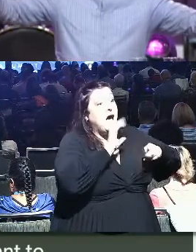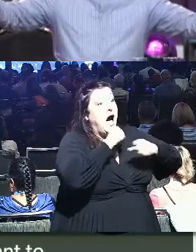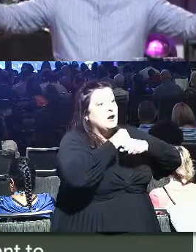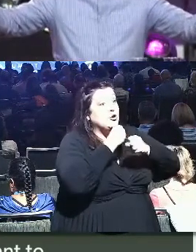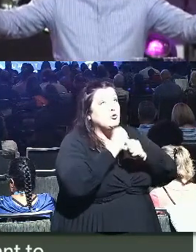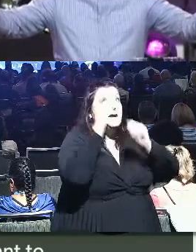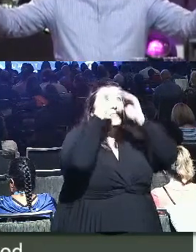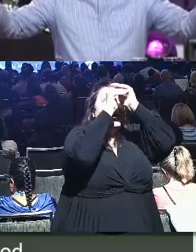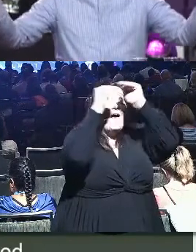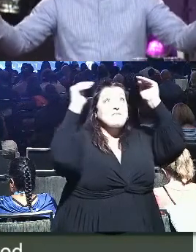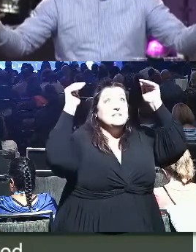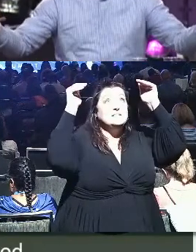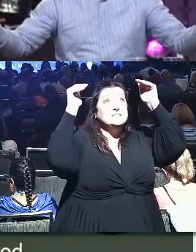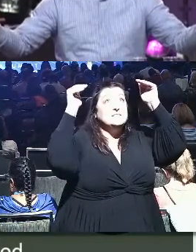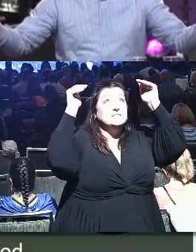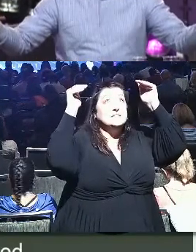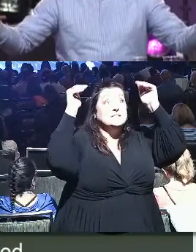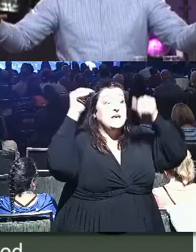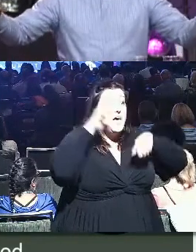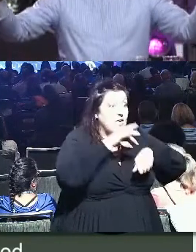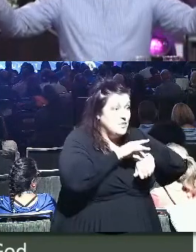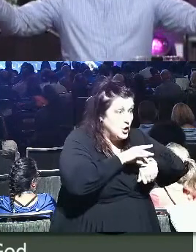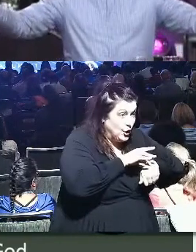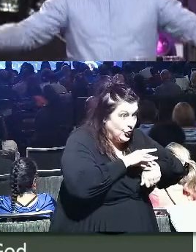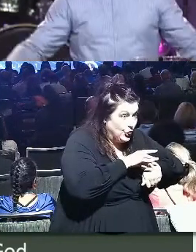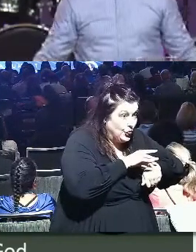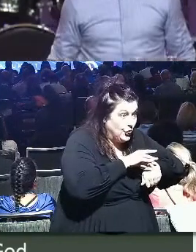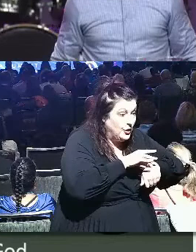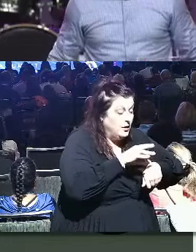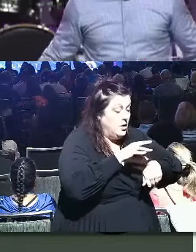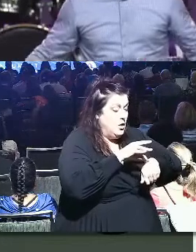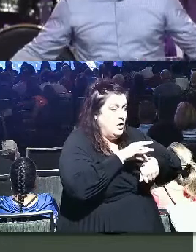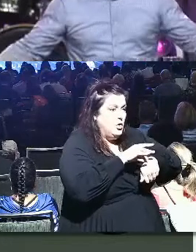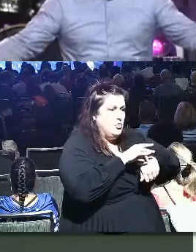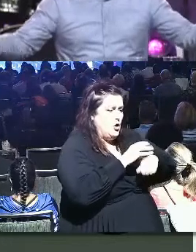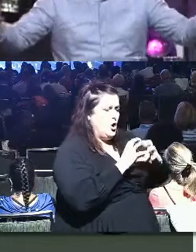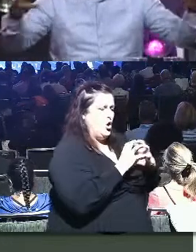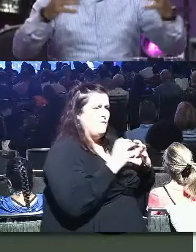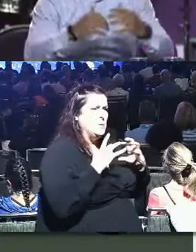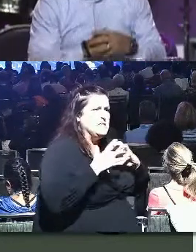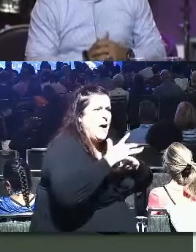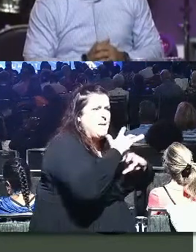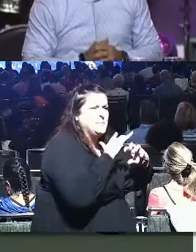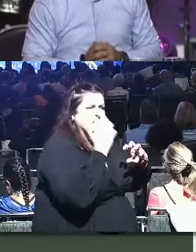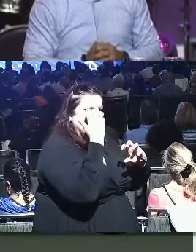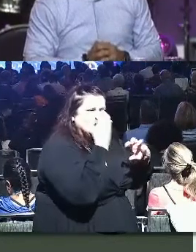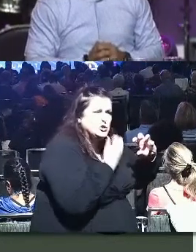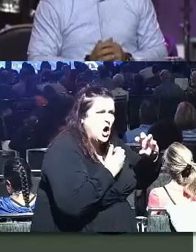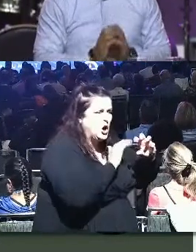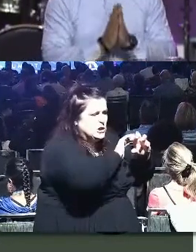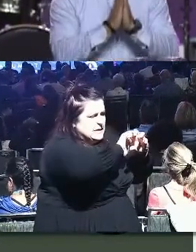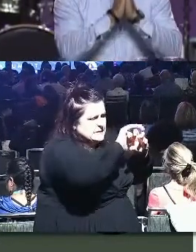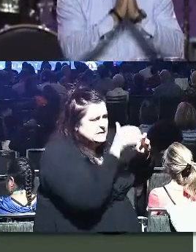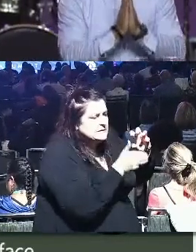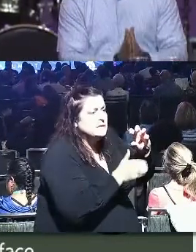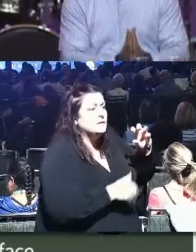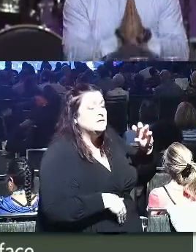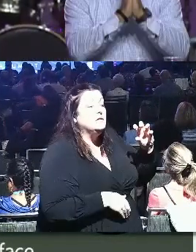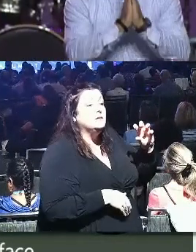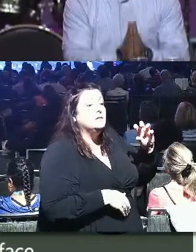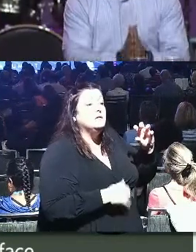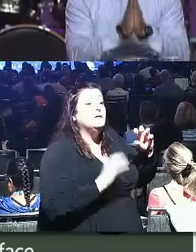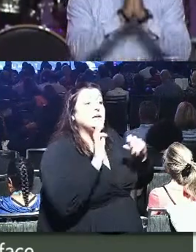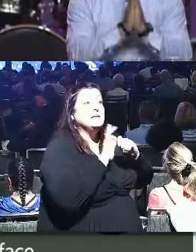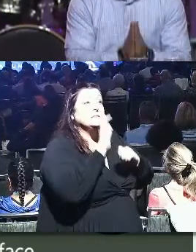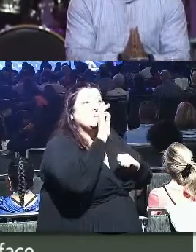the heavens. Now the earth was formless and empty. Darkness was over the surface of the deep, and the Spirit